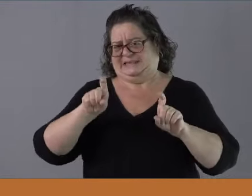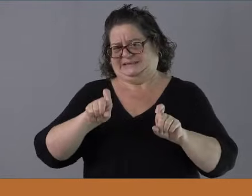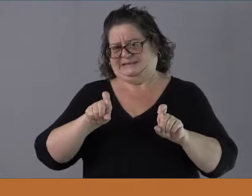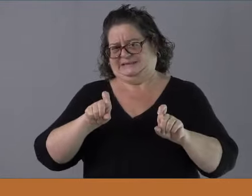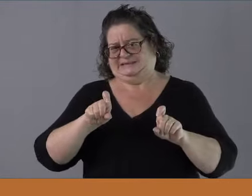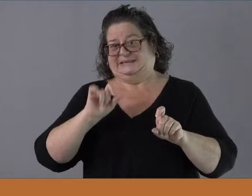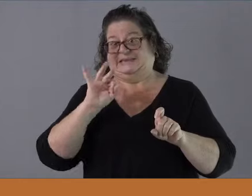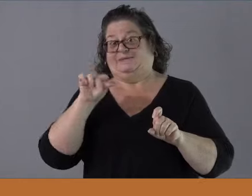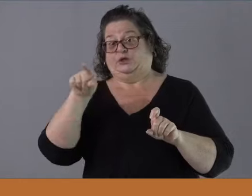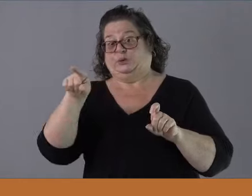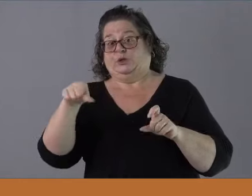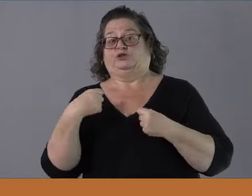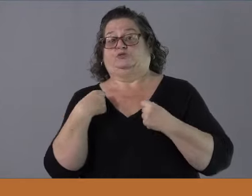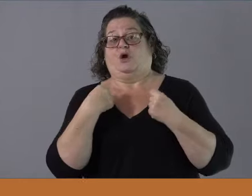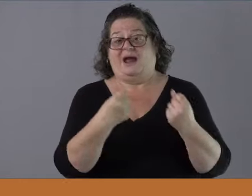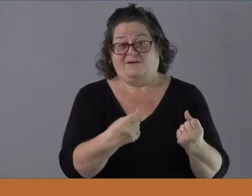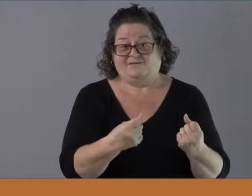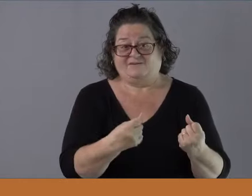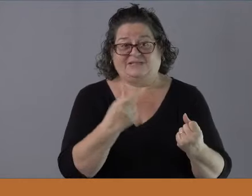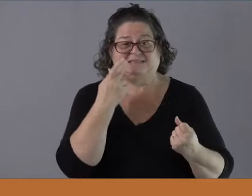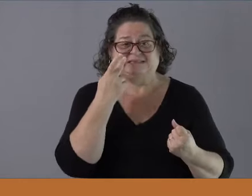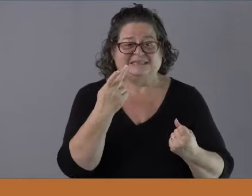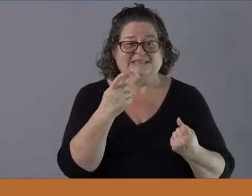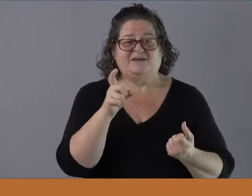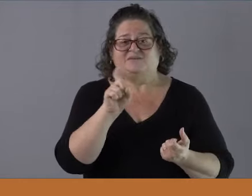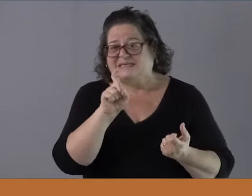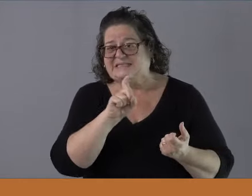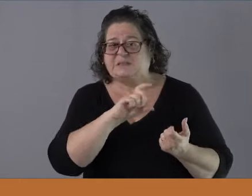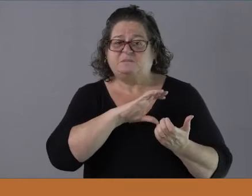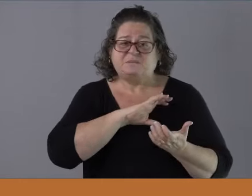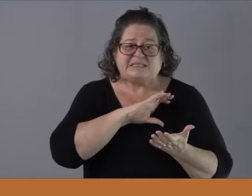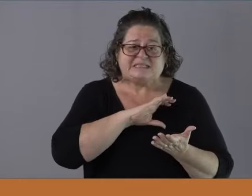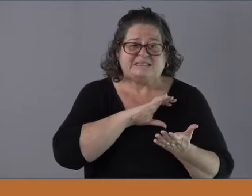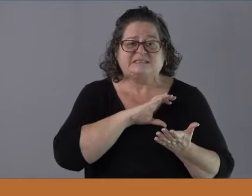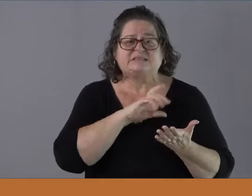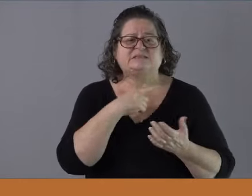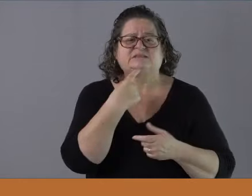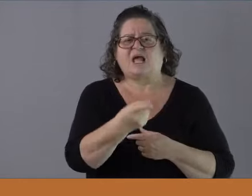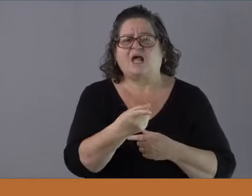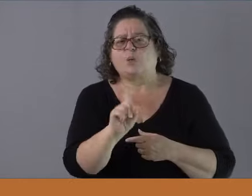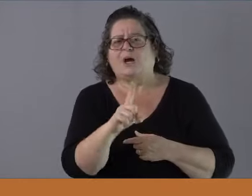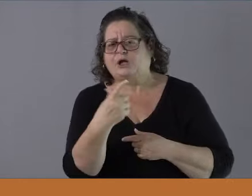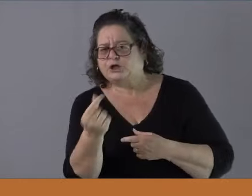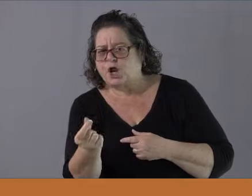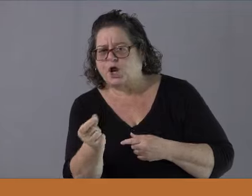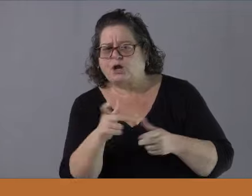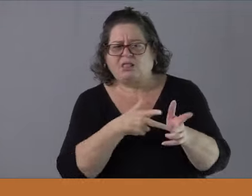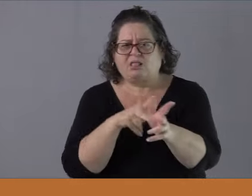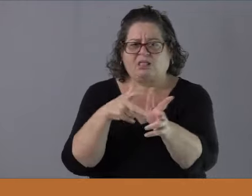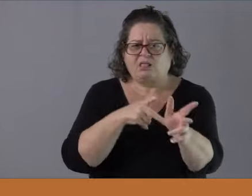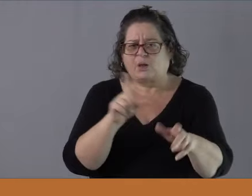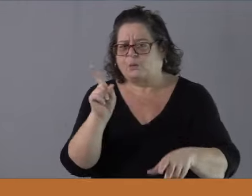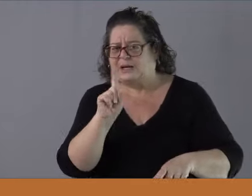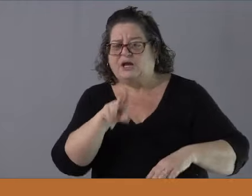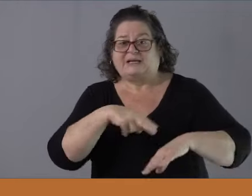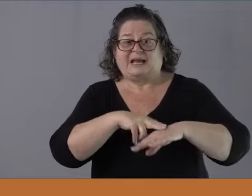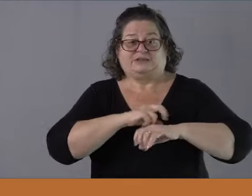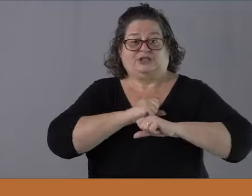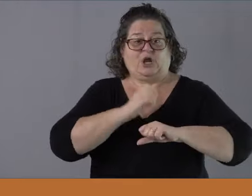and law enforcement folks doing traffic control along with some National Guardsmen. Some of our National Guardsmen will be assisting in registration and